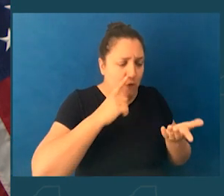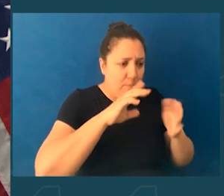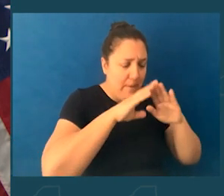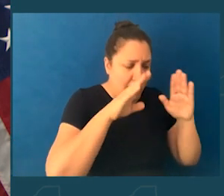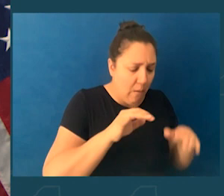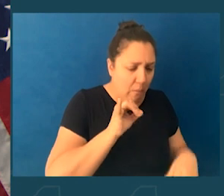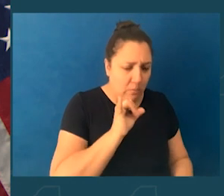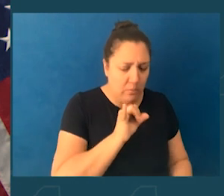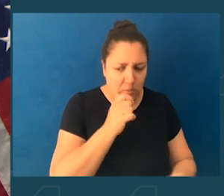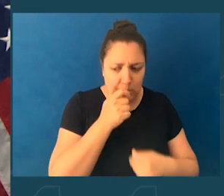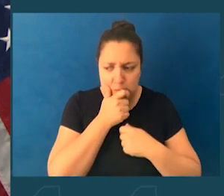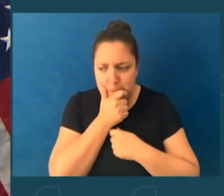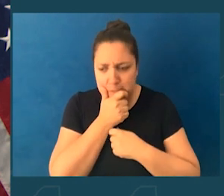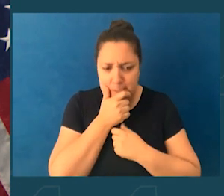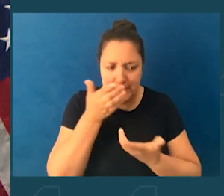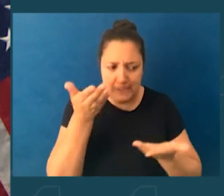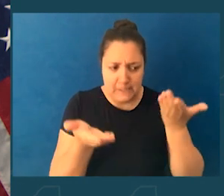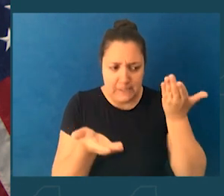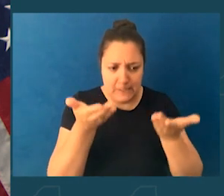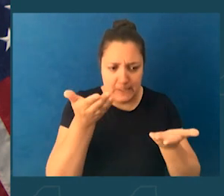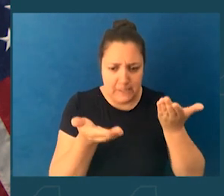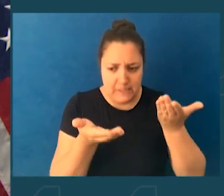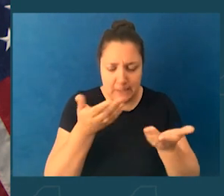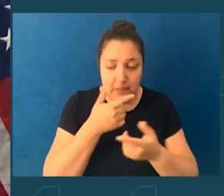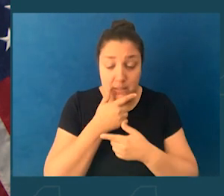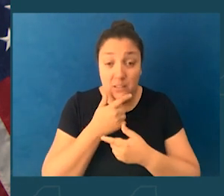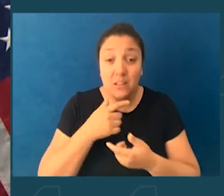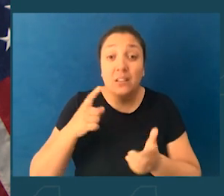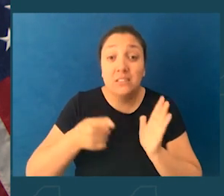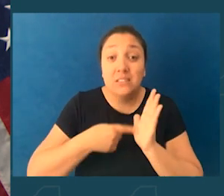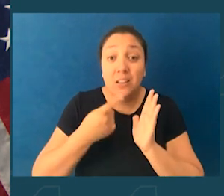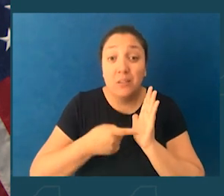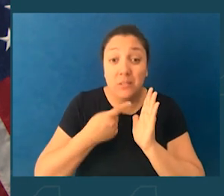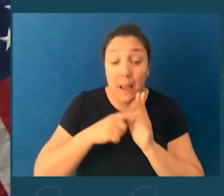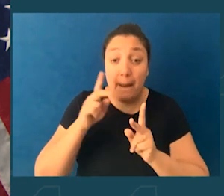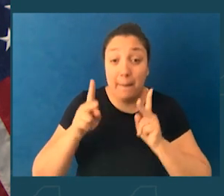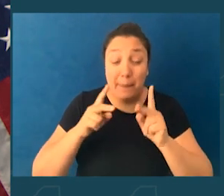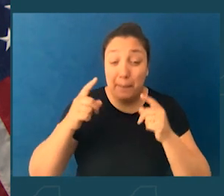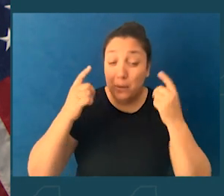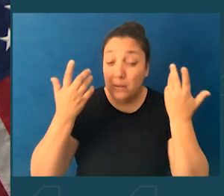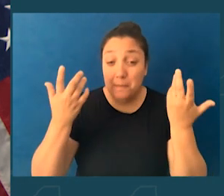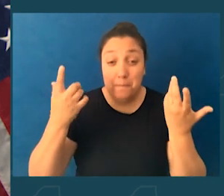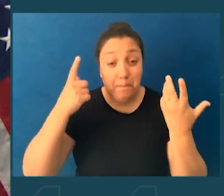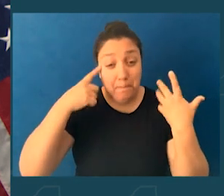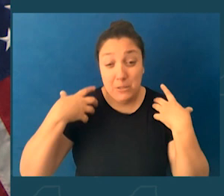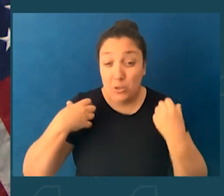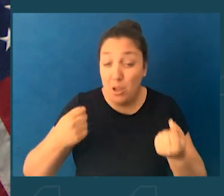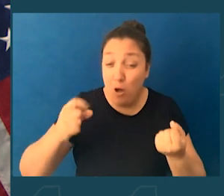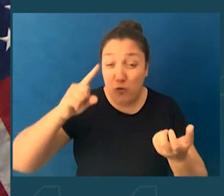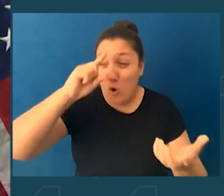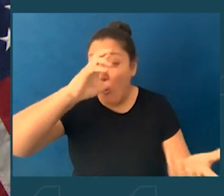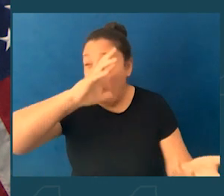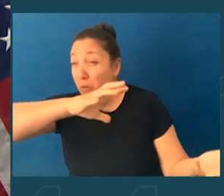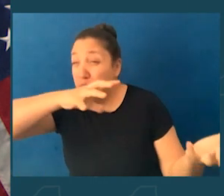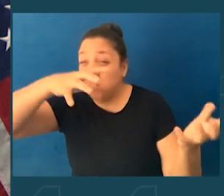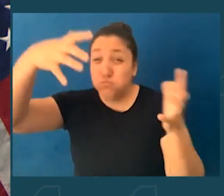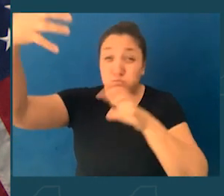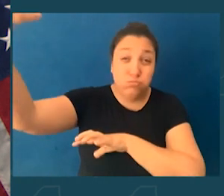and people fall through the cracks. Sometimes they're visible, sometimes you see them, and we think about the